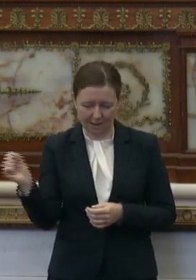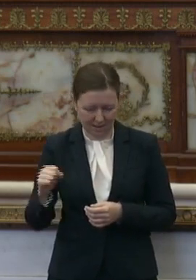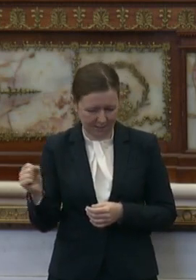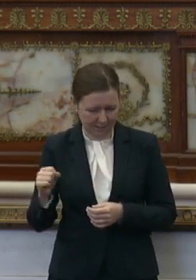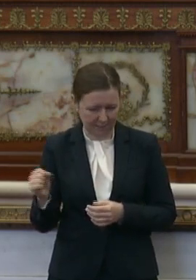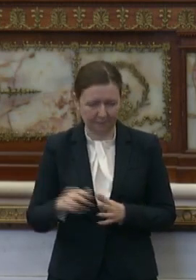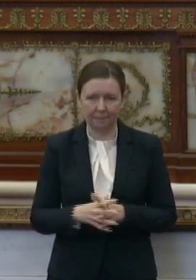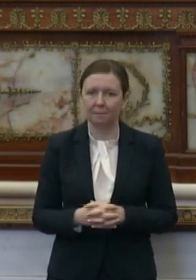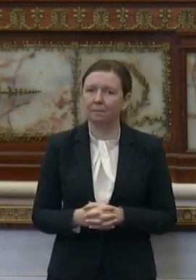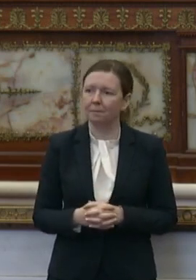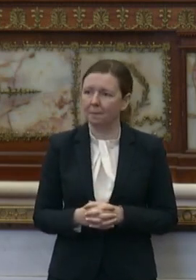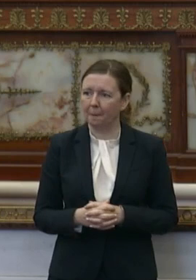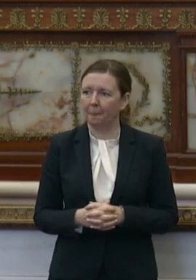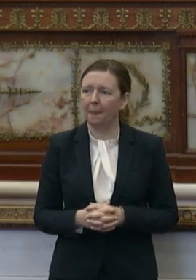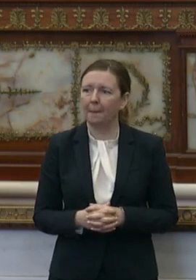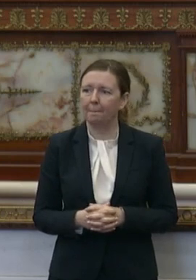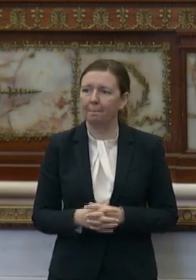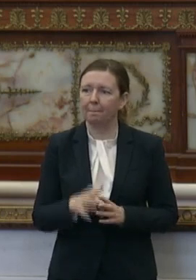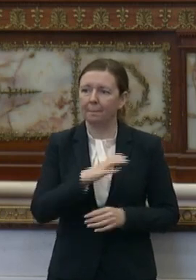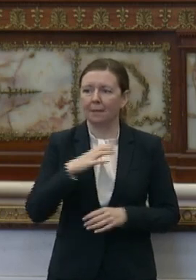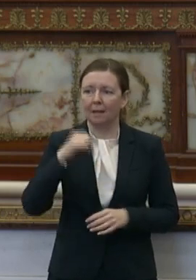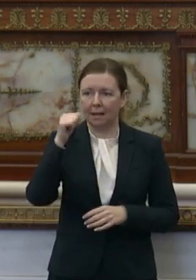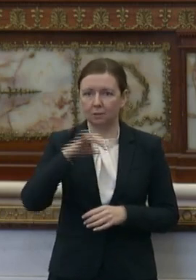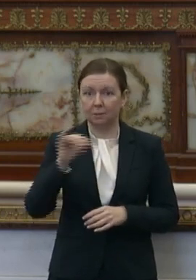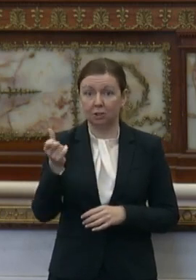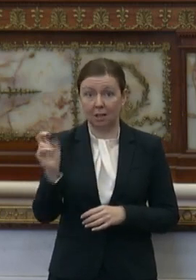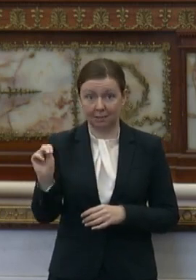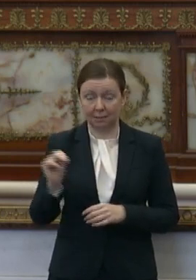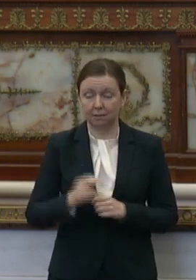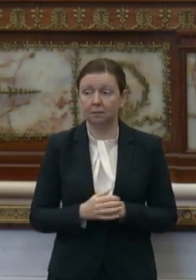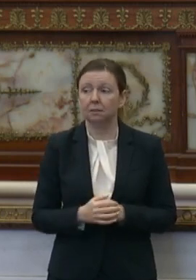Aye. Councilman Johnson?